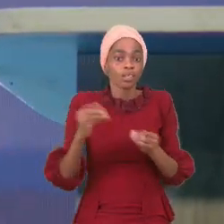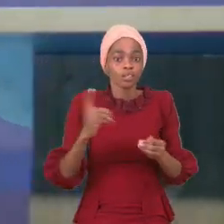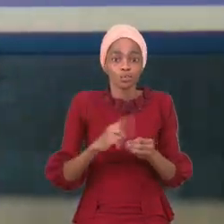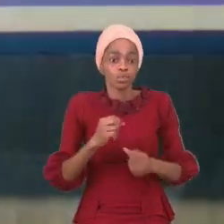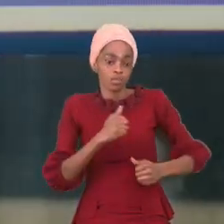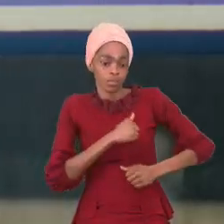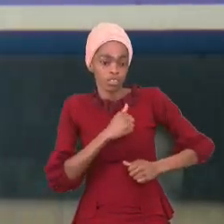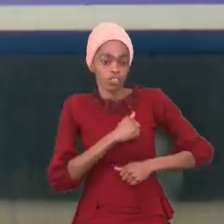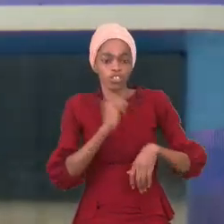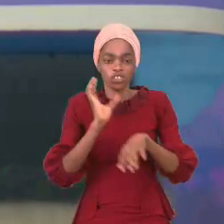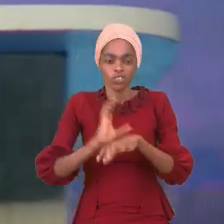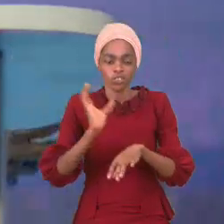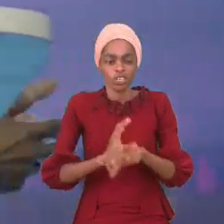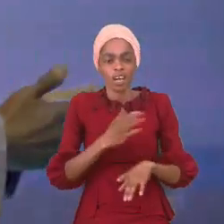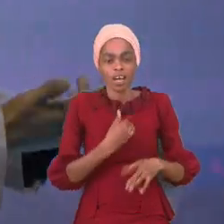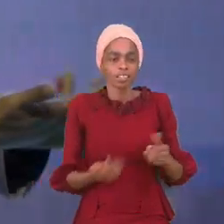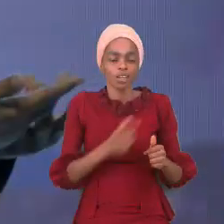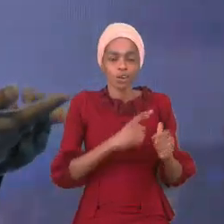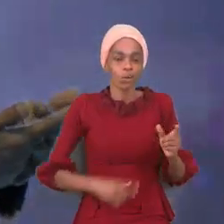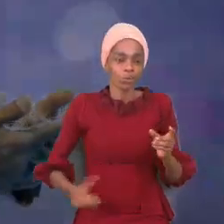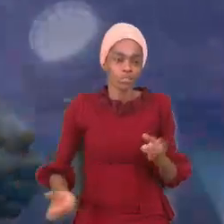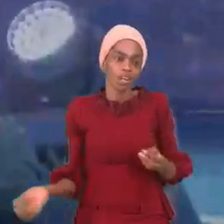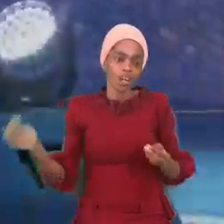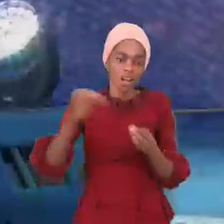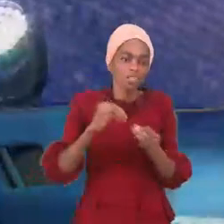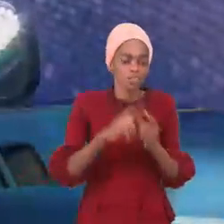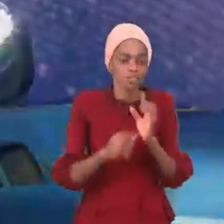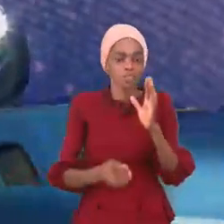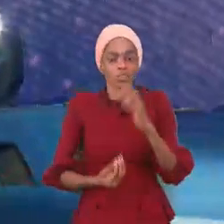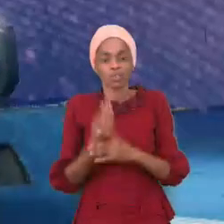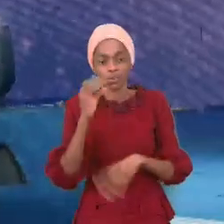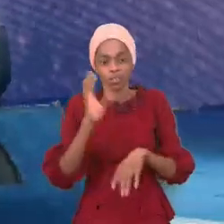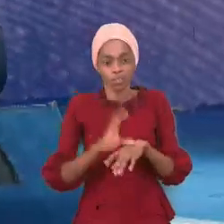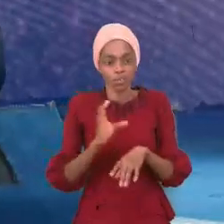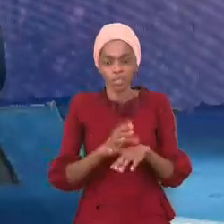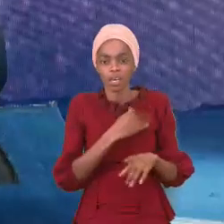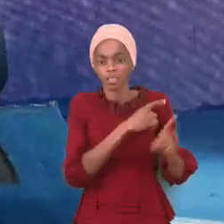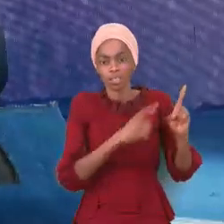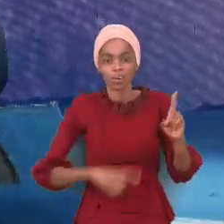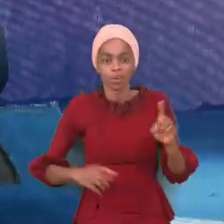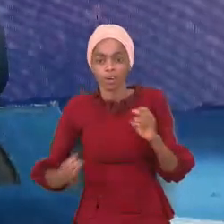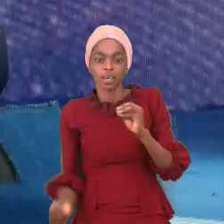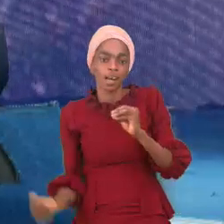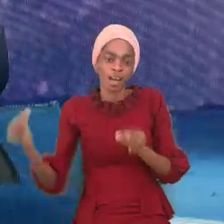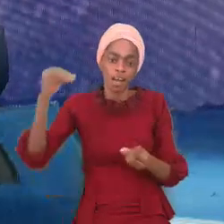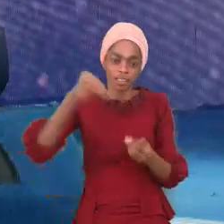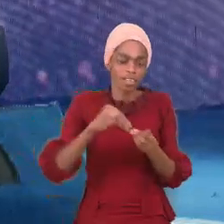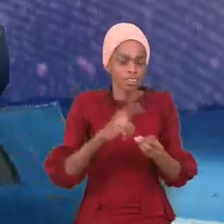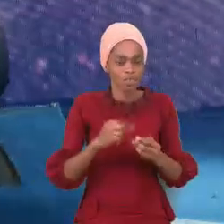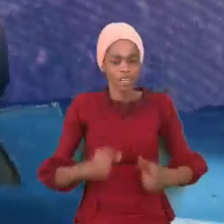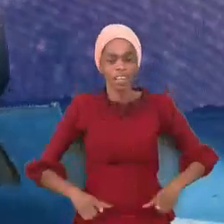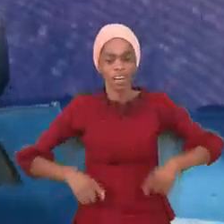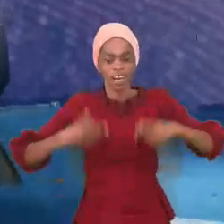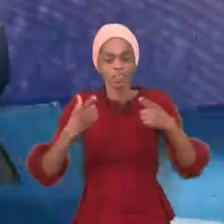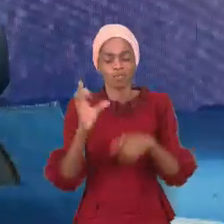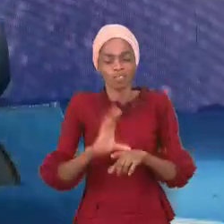church. And the Lord added to the growing church. And the Lord added to the lively church. And